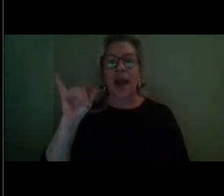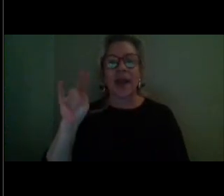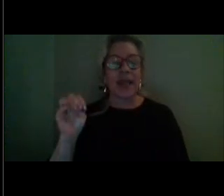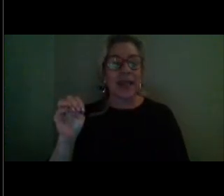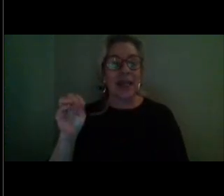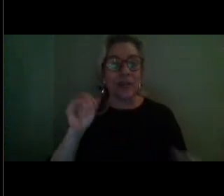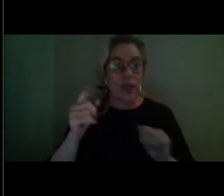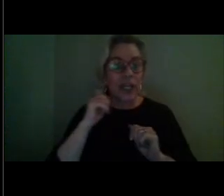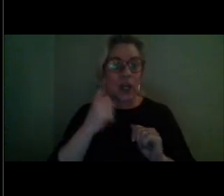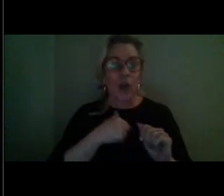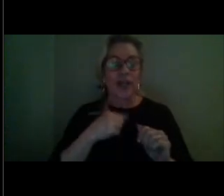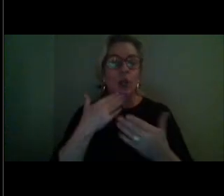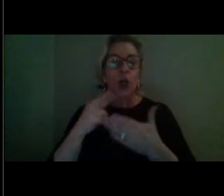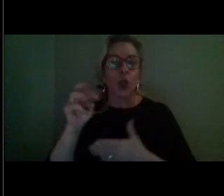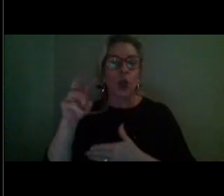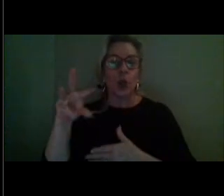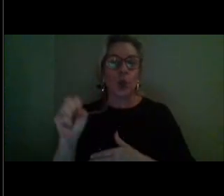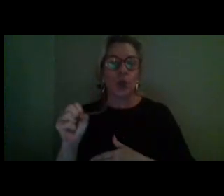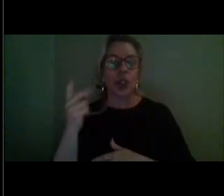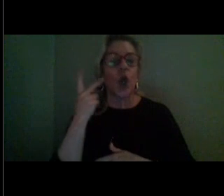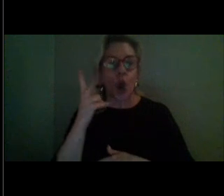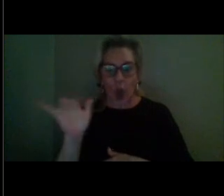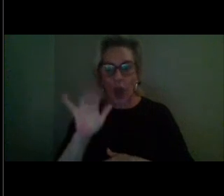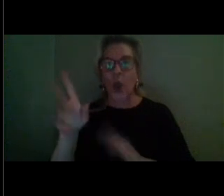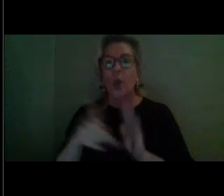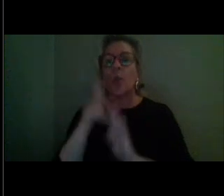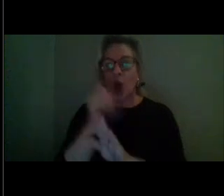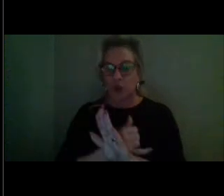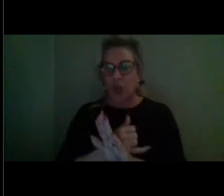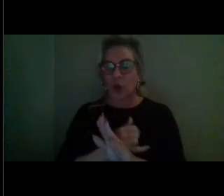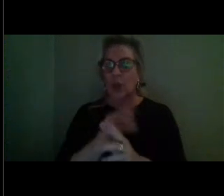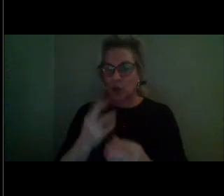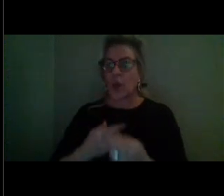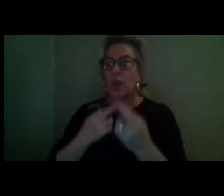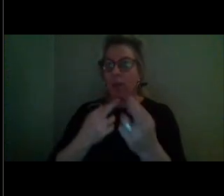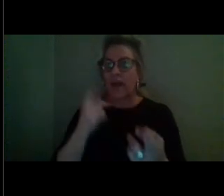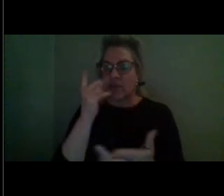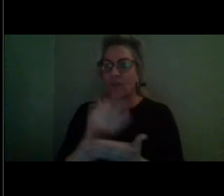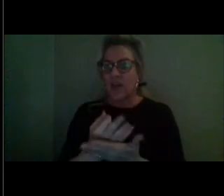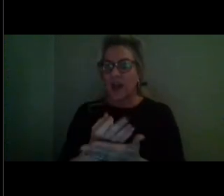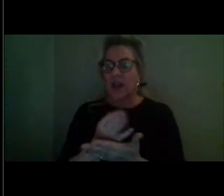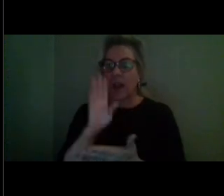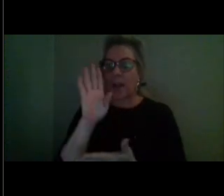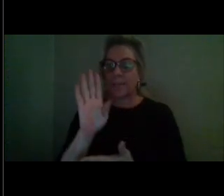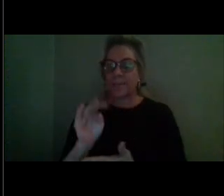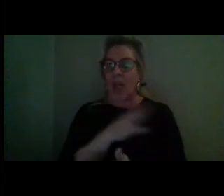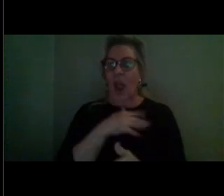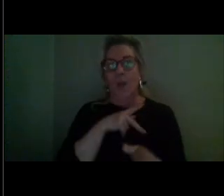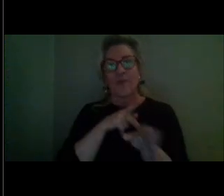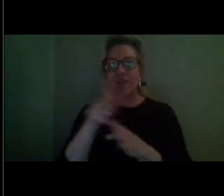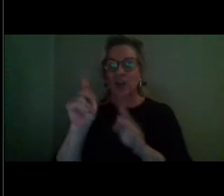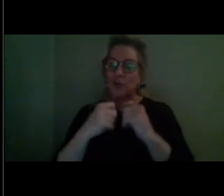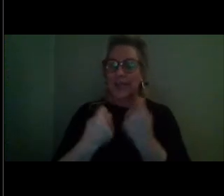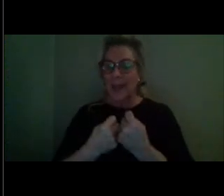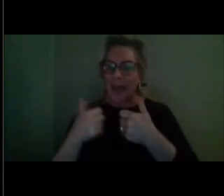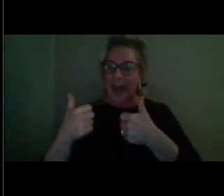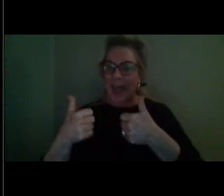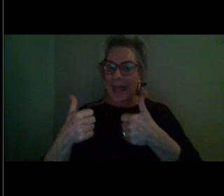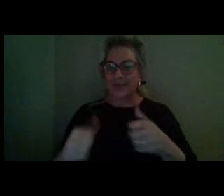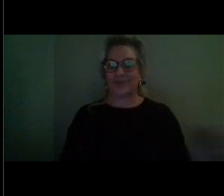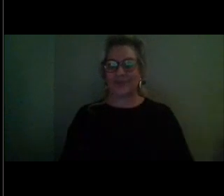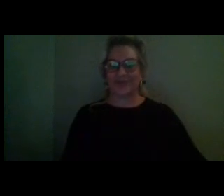hear you, here's the good news. It looks like your project is being recommended for funding by our professional team.